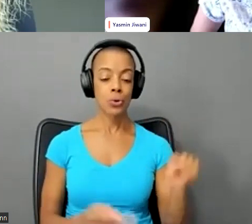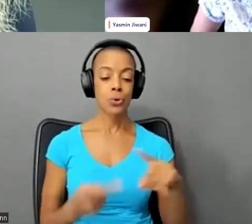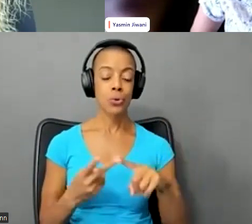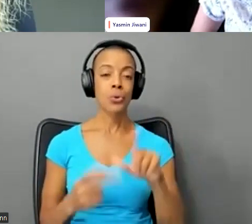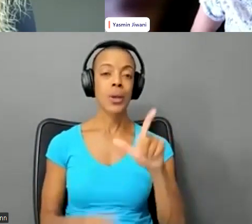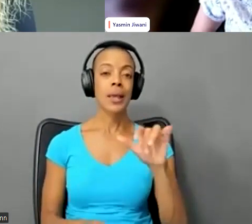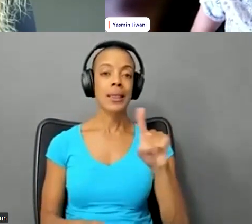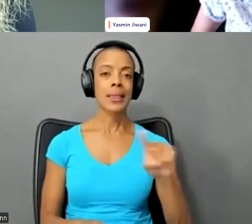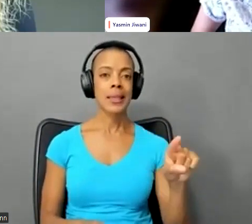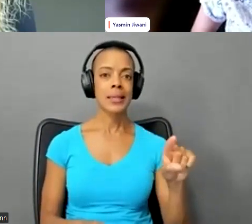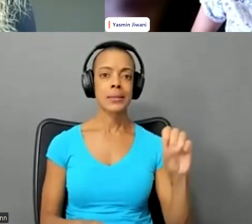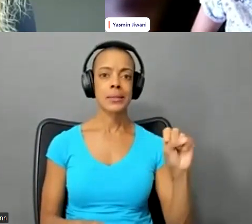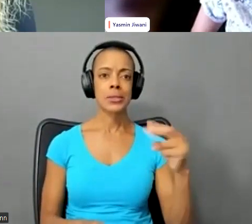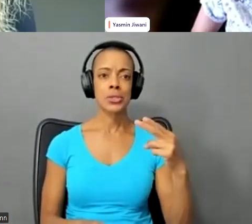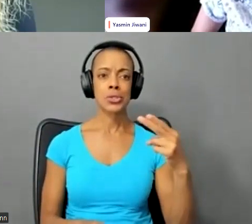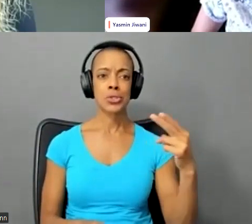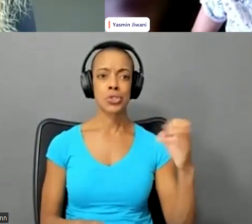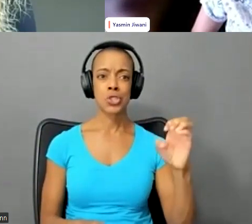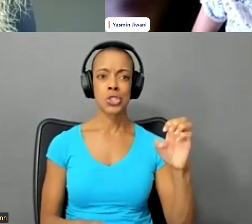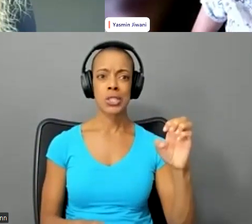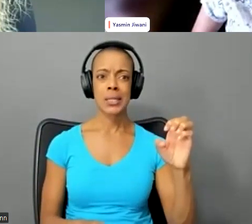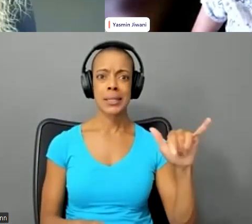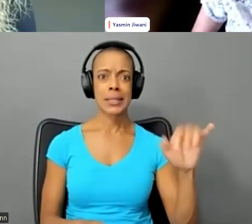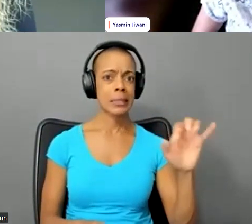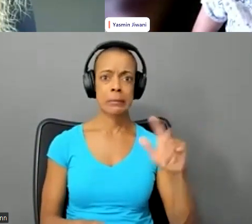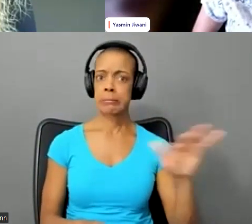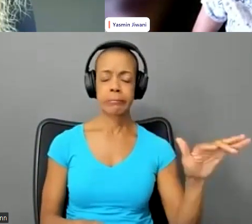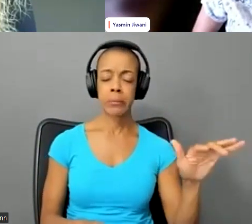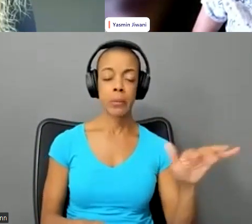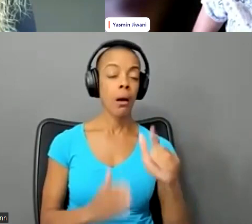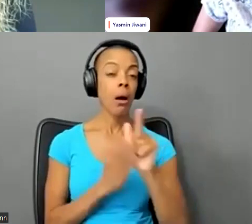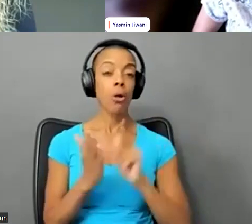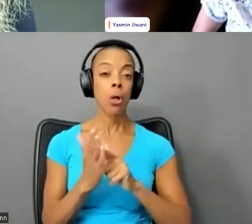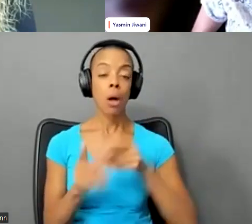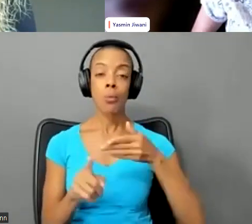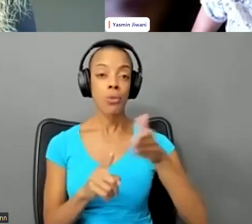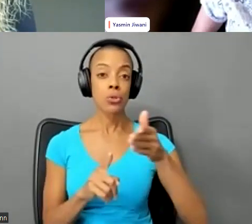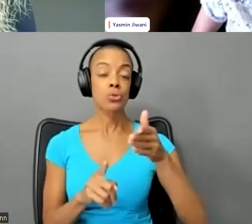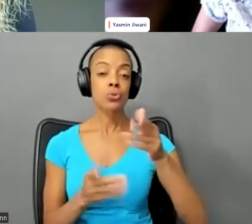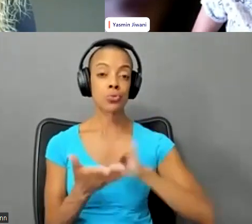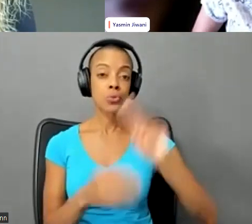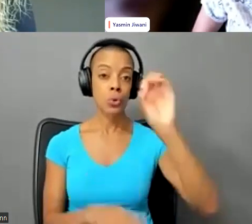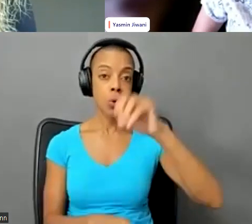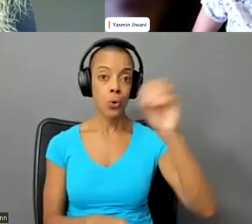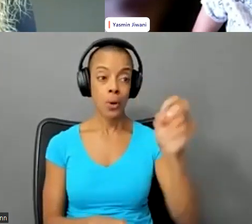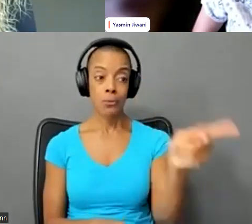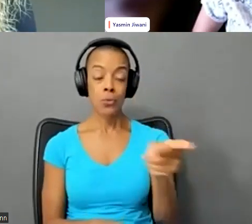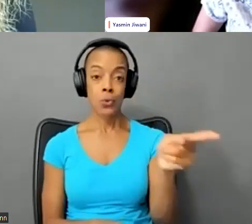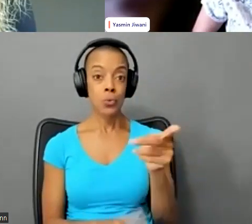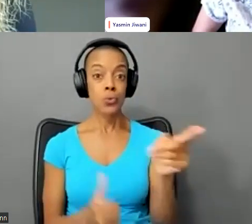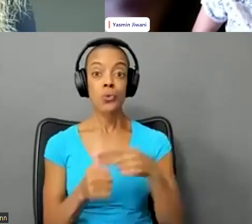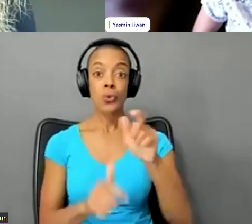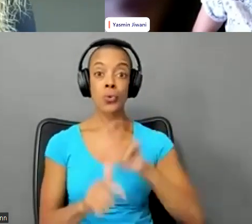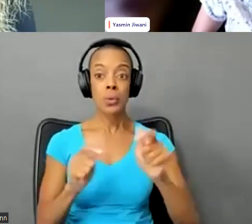at a law professor at the University of Ottawa, to my understanding, they were among the first people to start talking about the